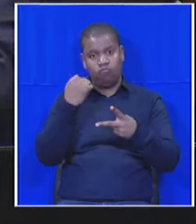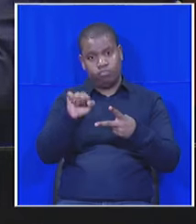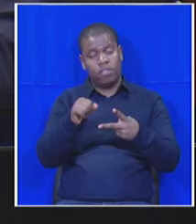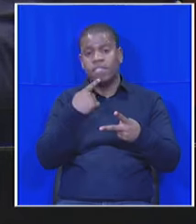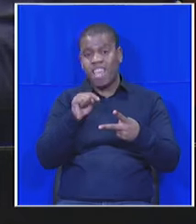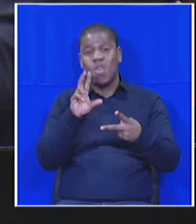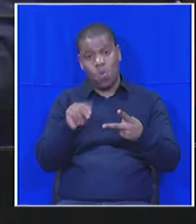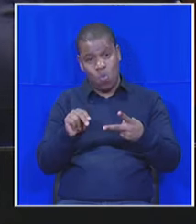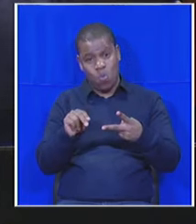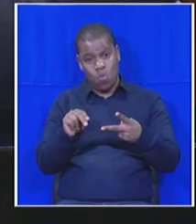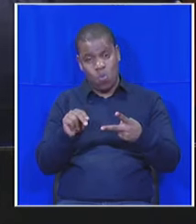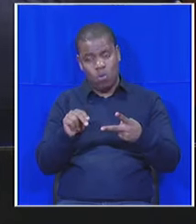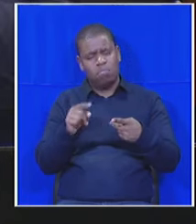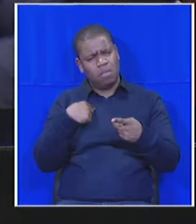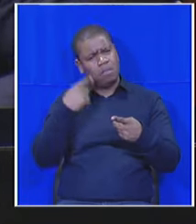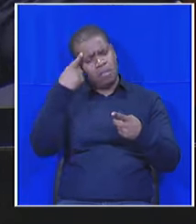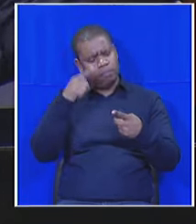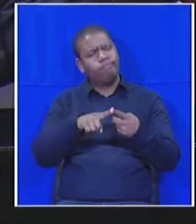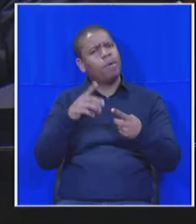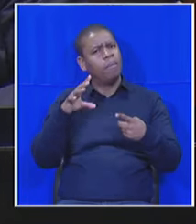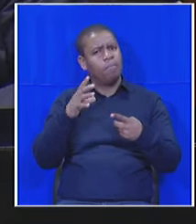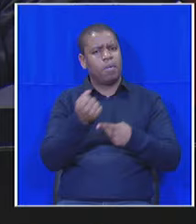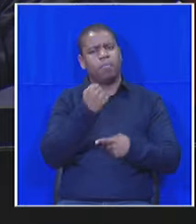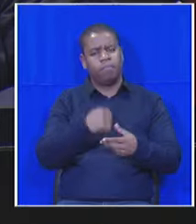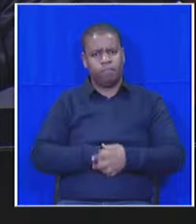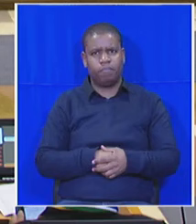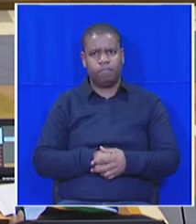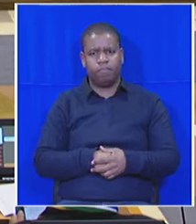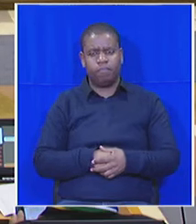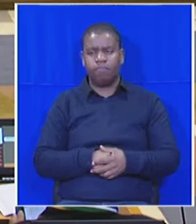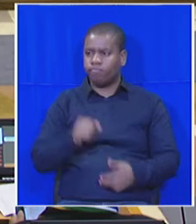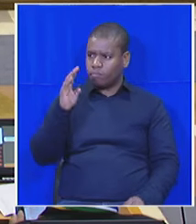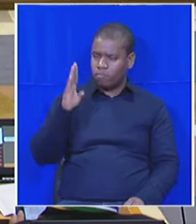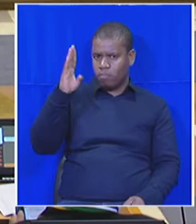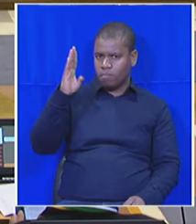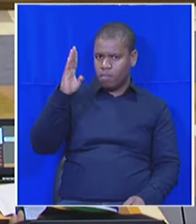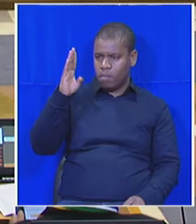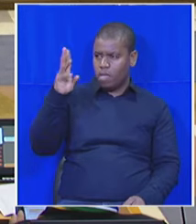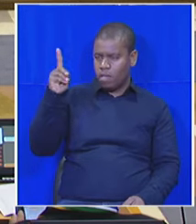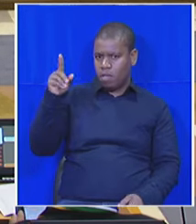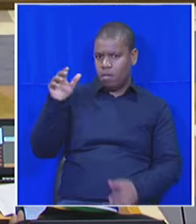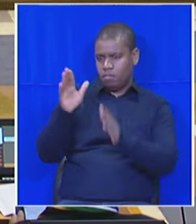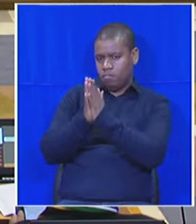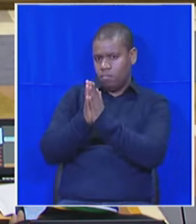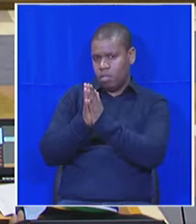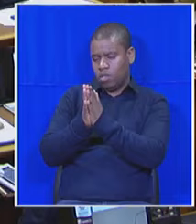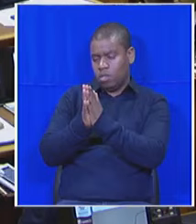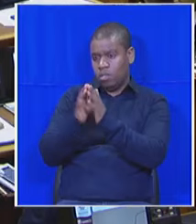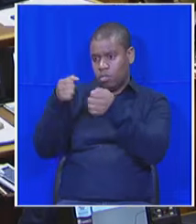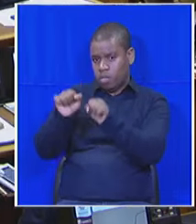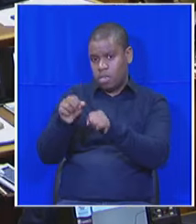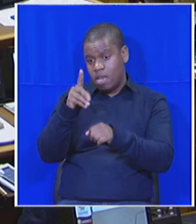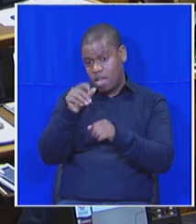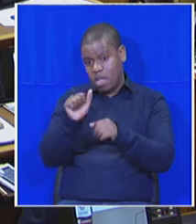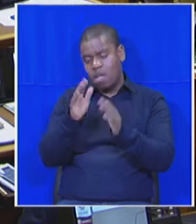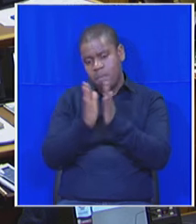no. I think the ayes have it. Chairperson, the DA calls for a division. Thank you. A division having been called,